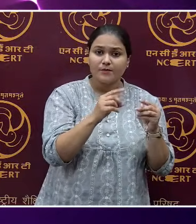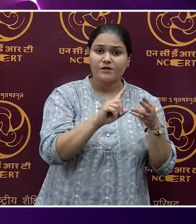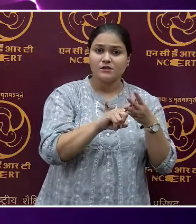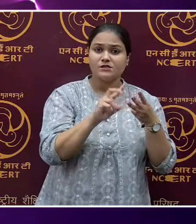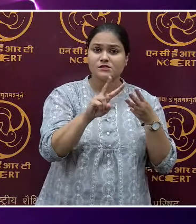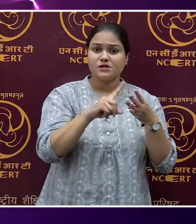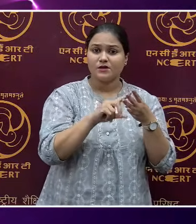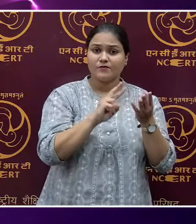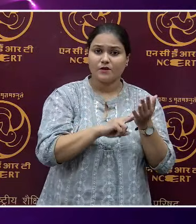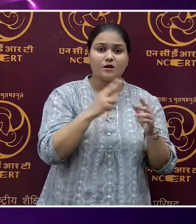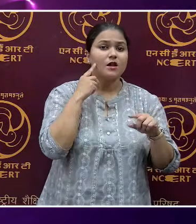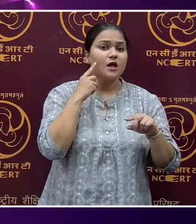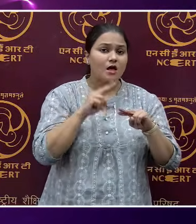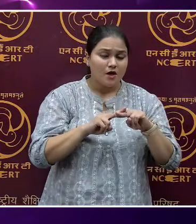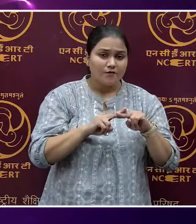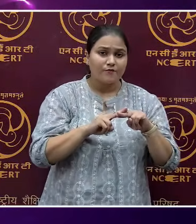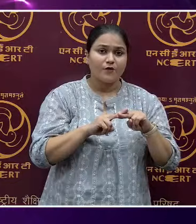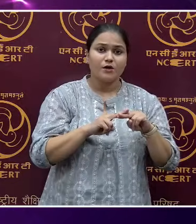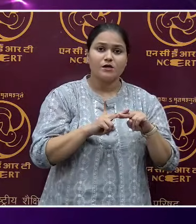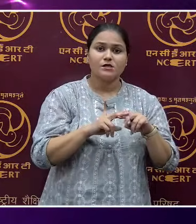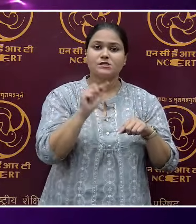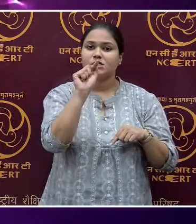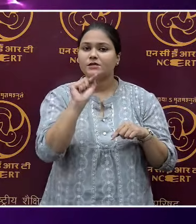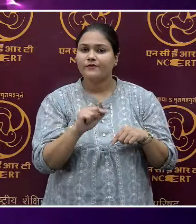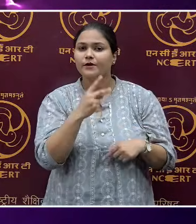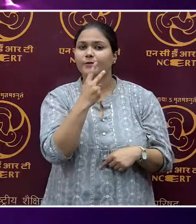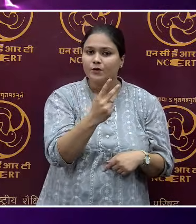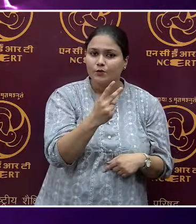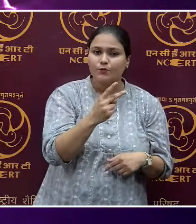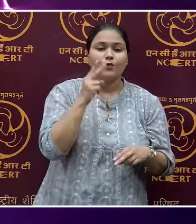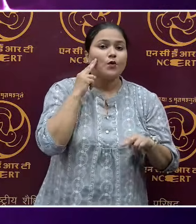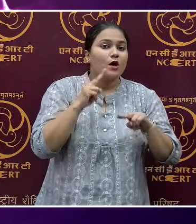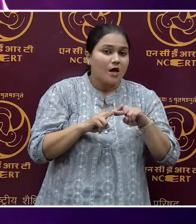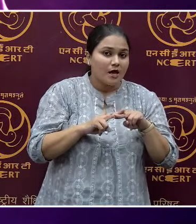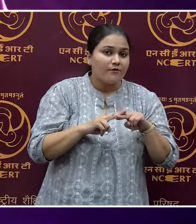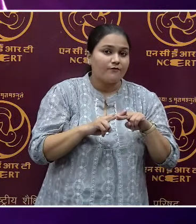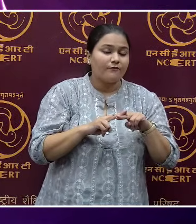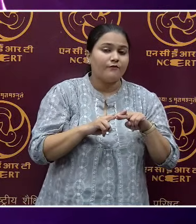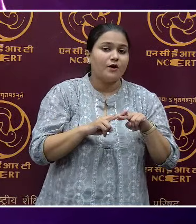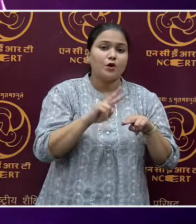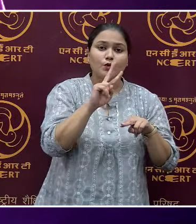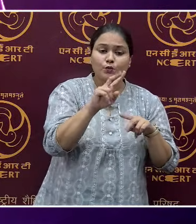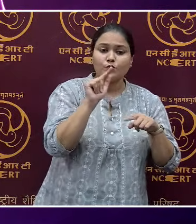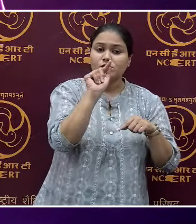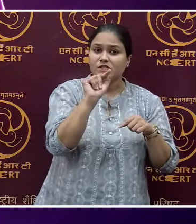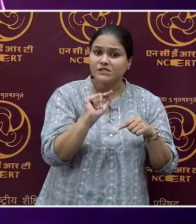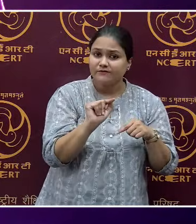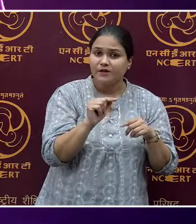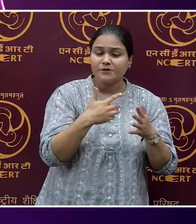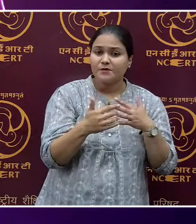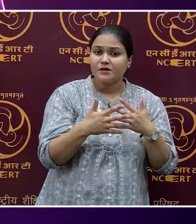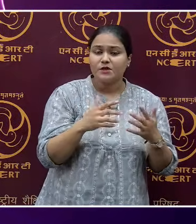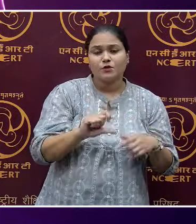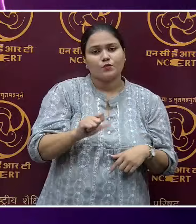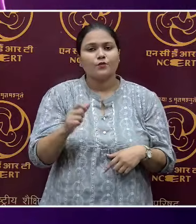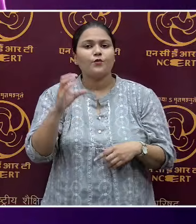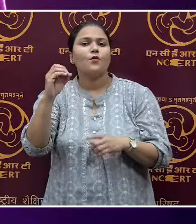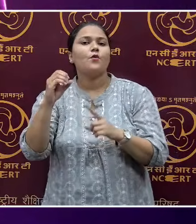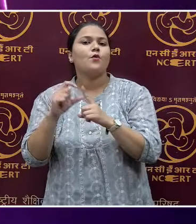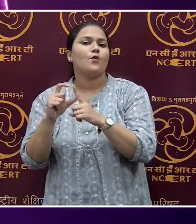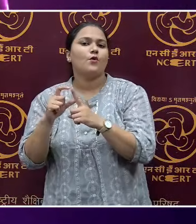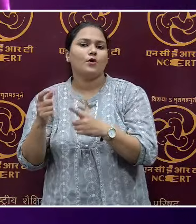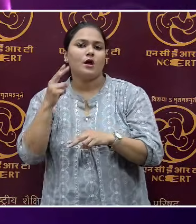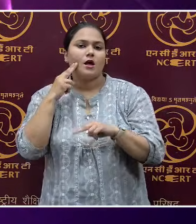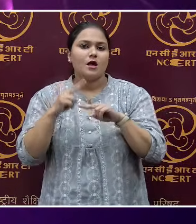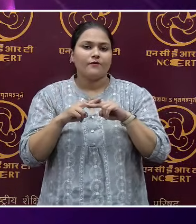it is completely divisible by 2, otherwise it is odd. It means if a number is divisible by 2, if the remainder